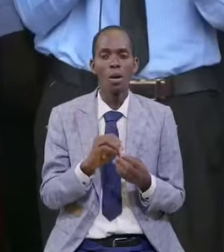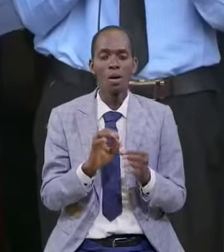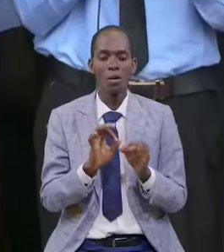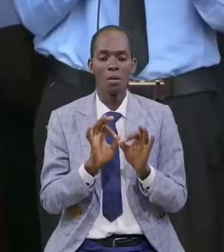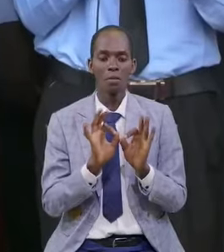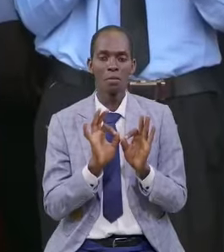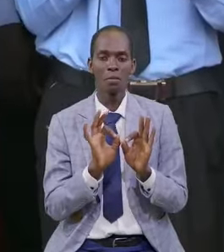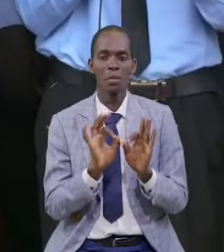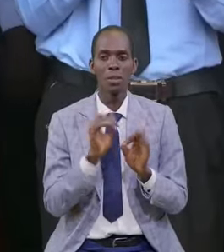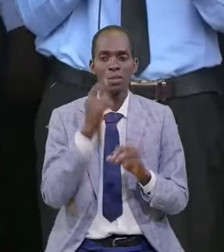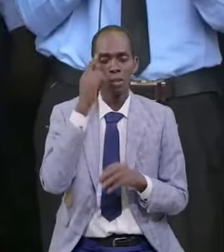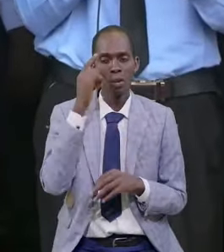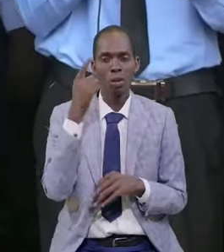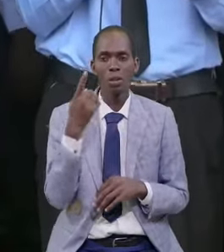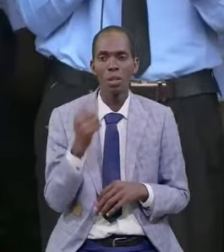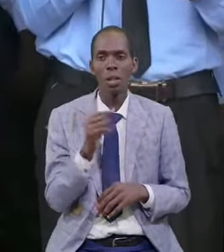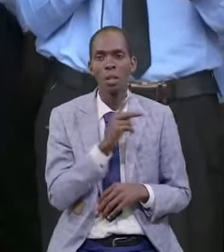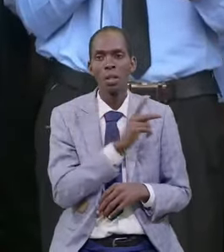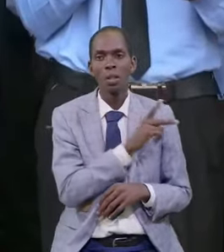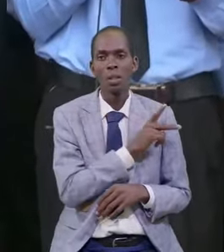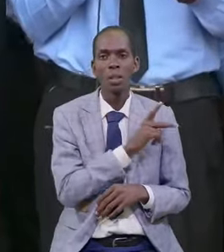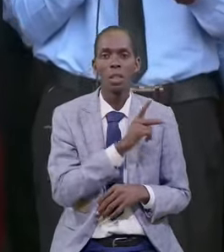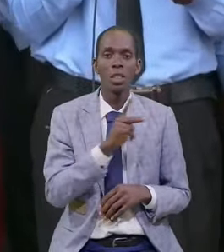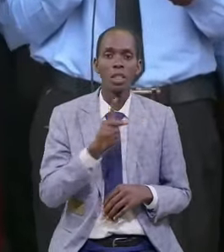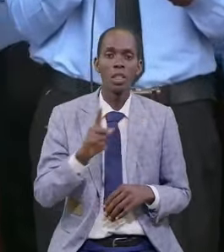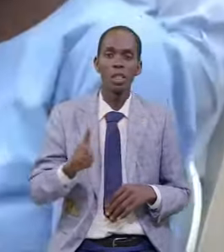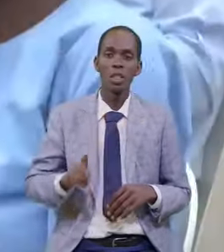for for the